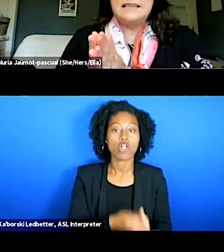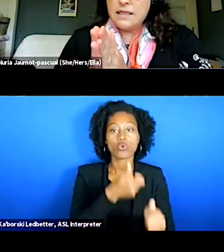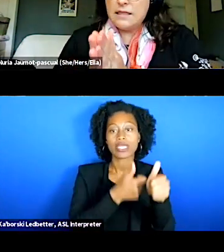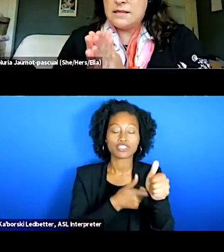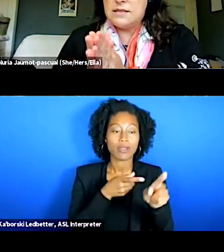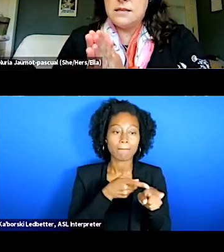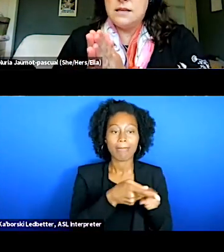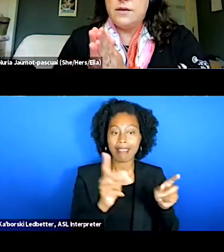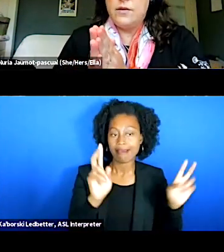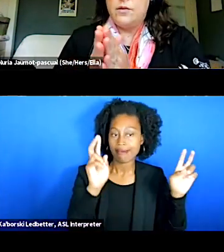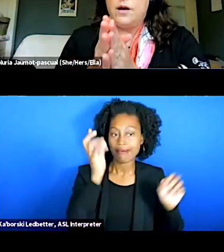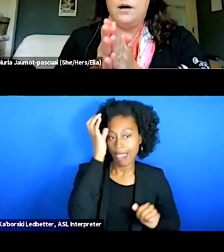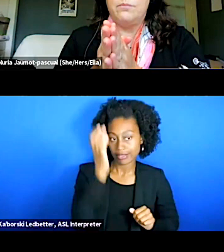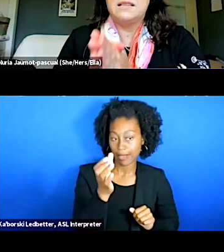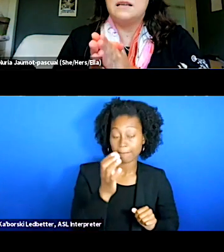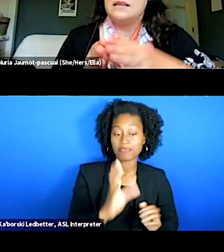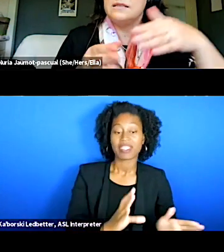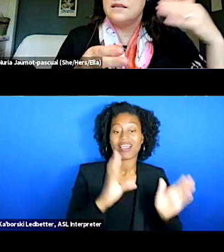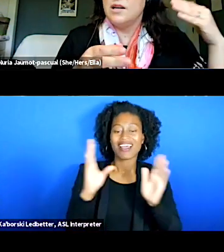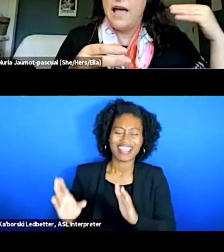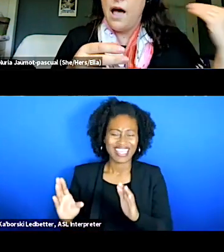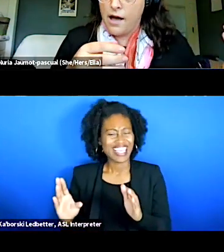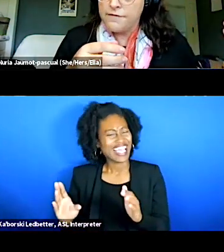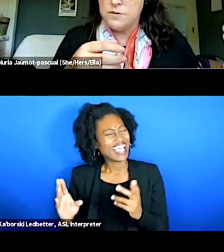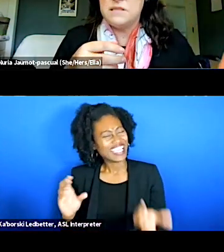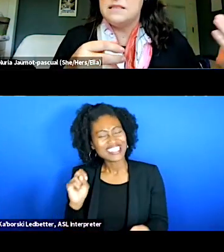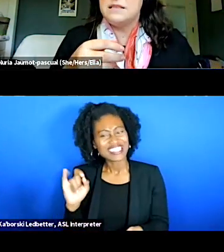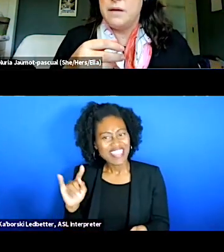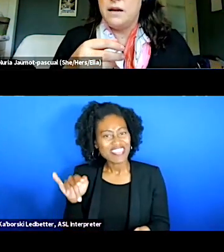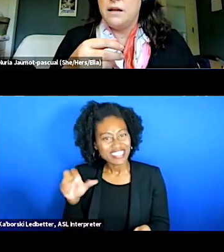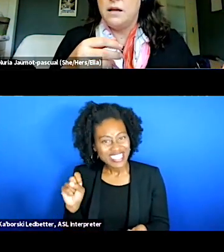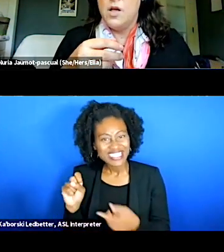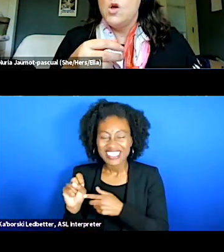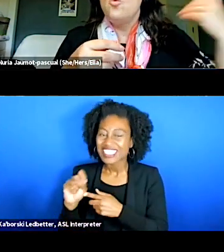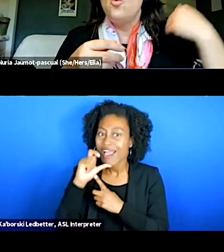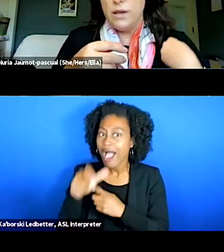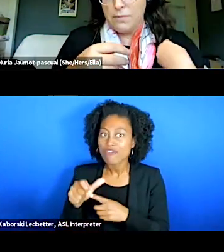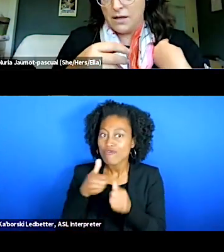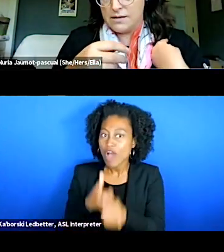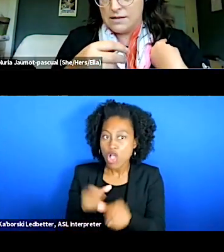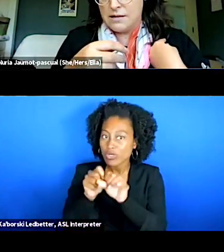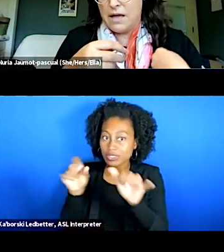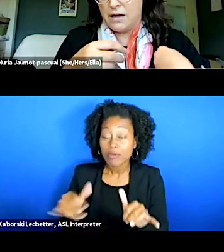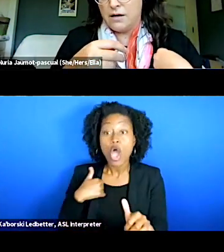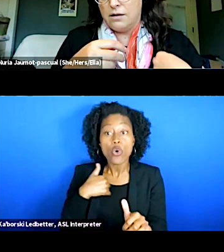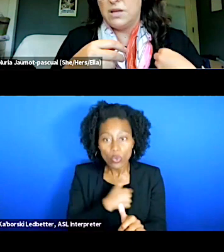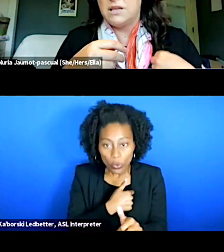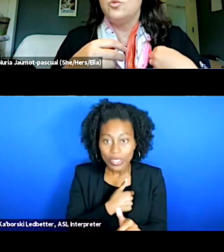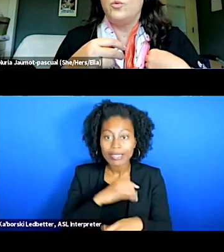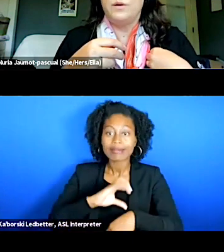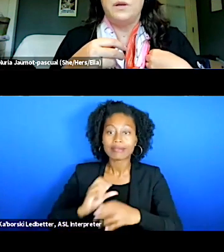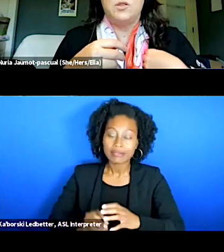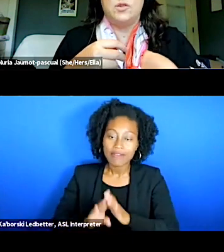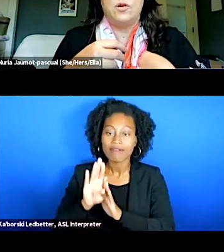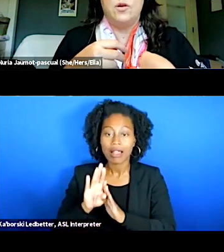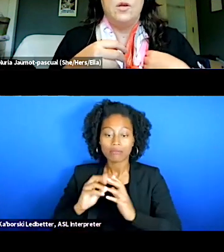A synthesis doesn't necessarily have to be systematic. We make it systematic because we